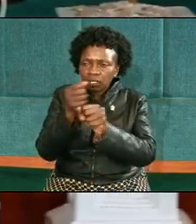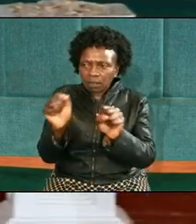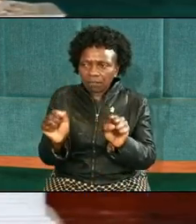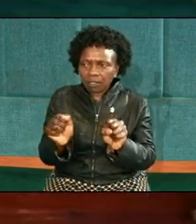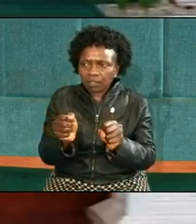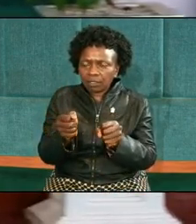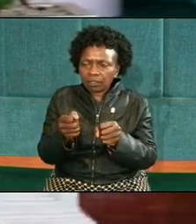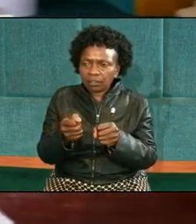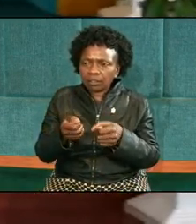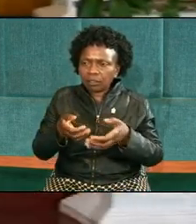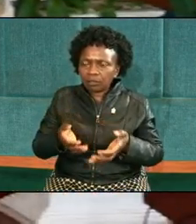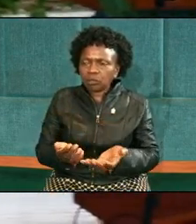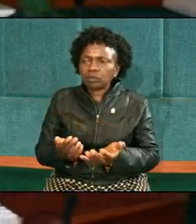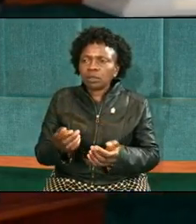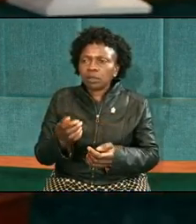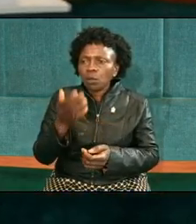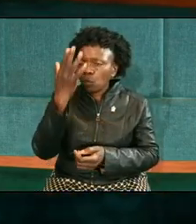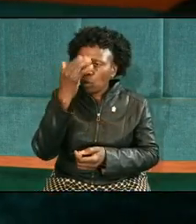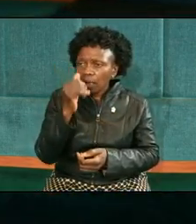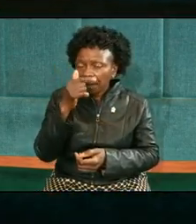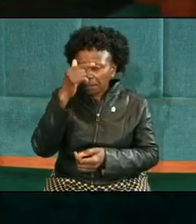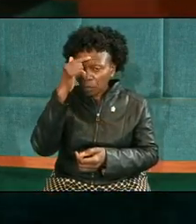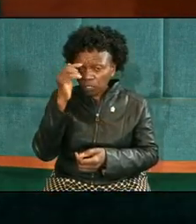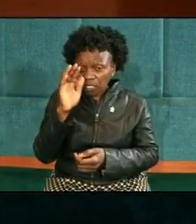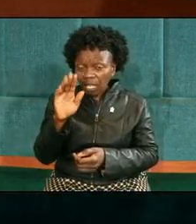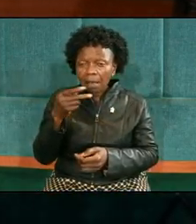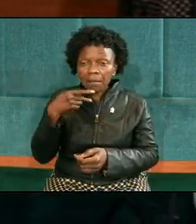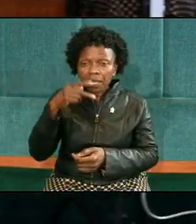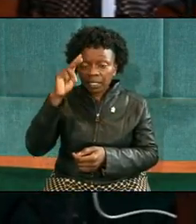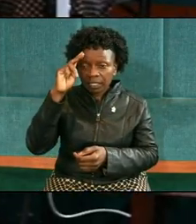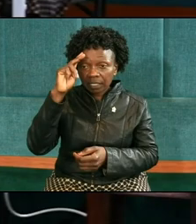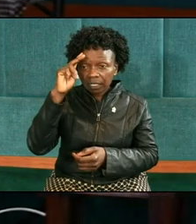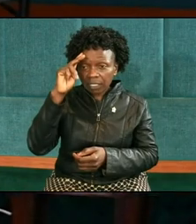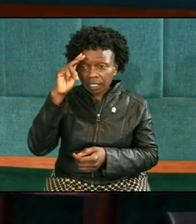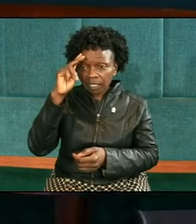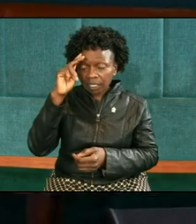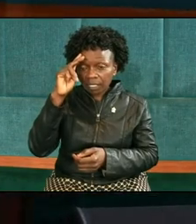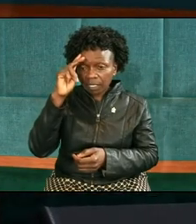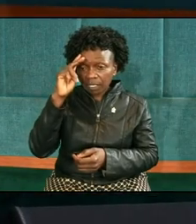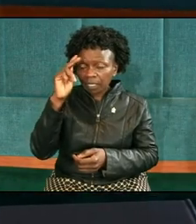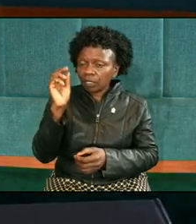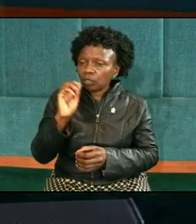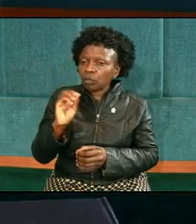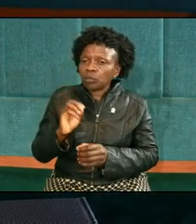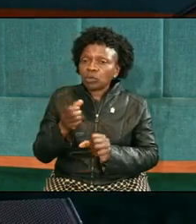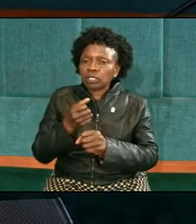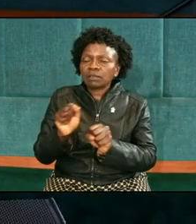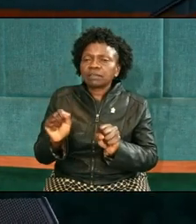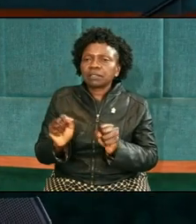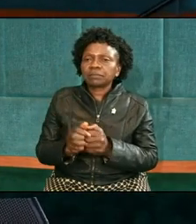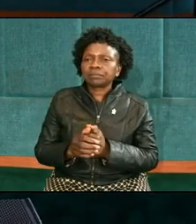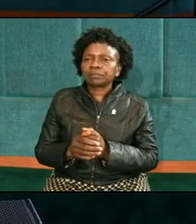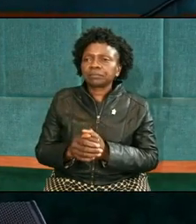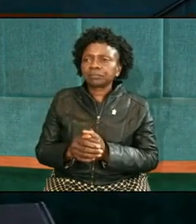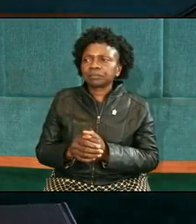Why? Because none of their parents were saved.